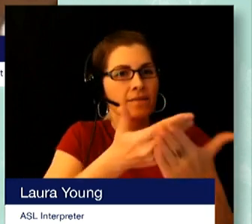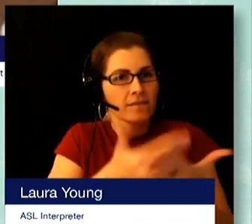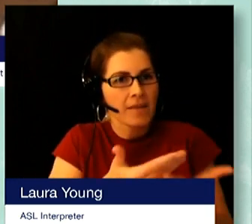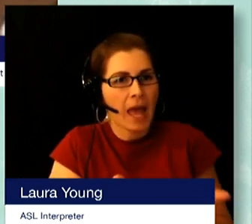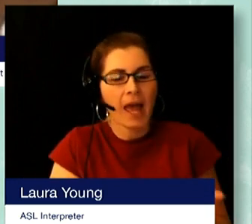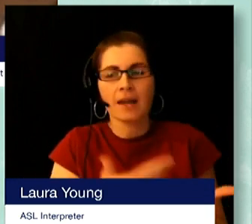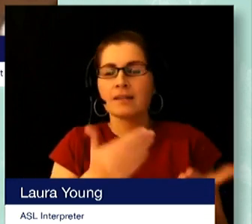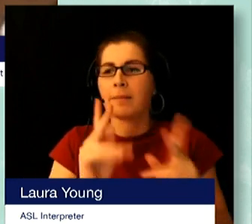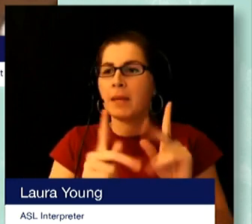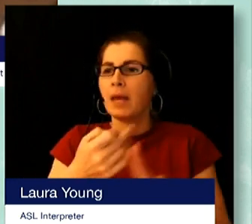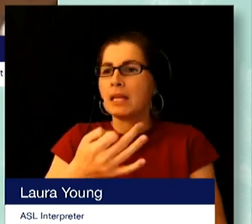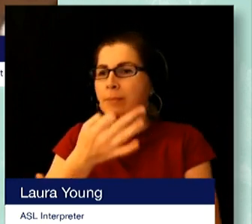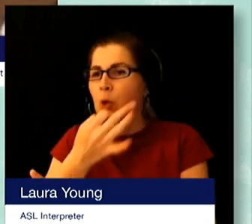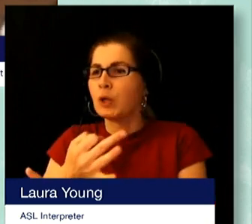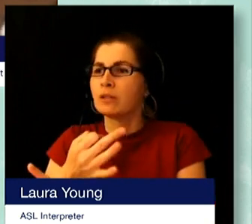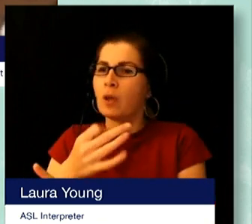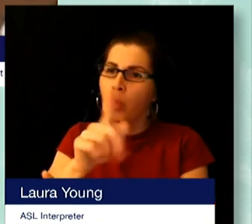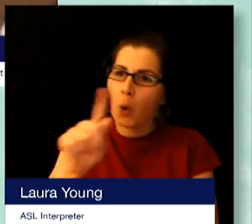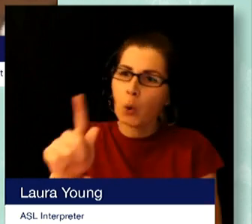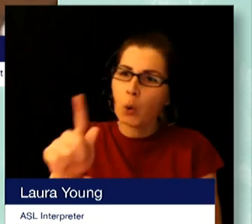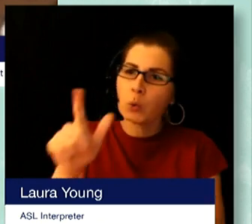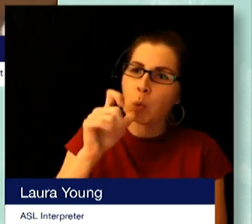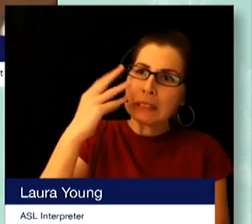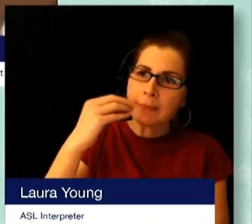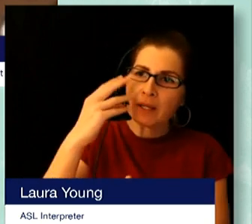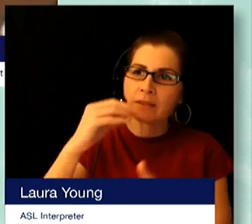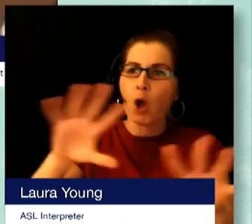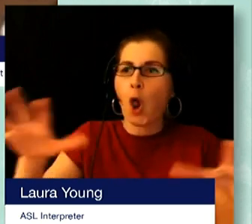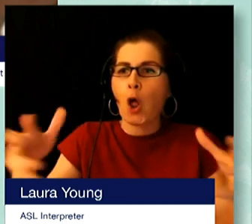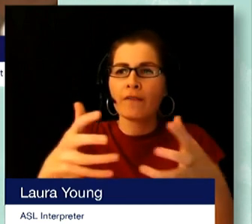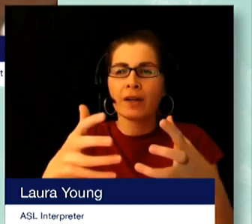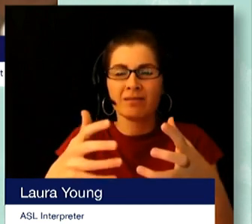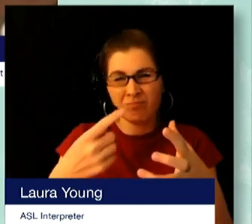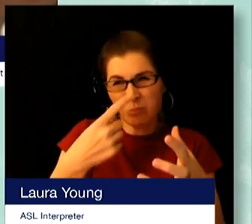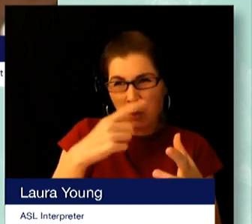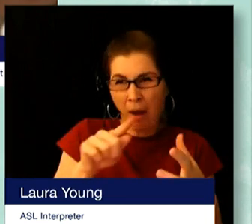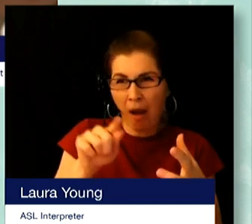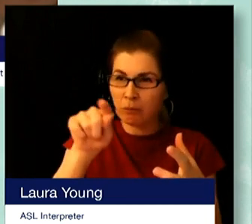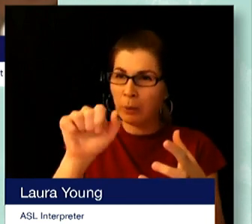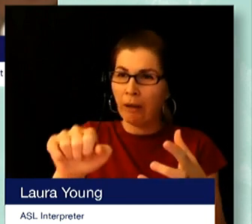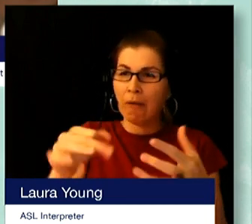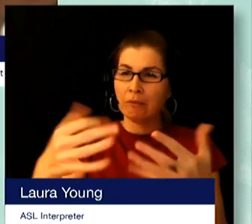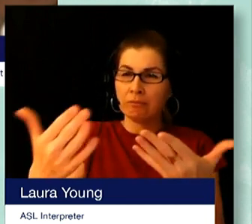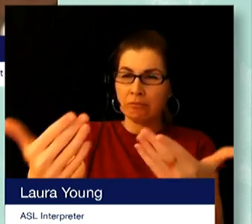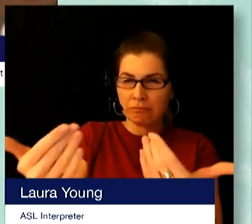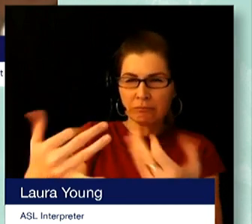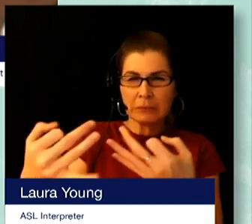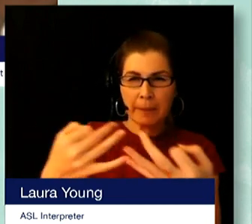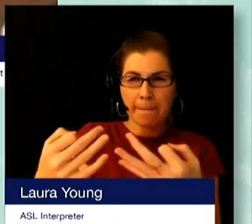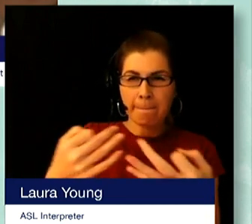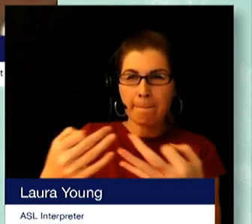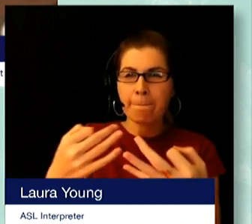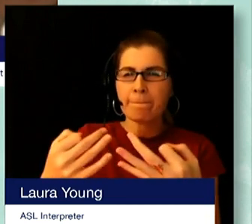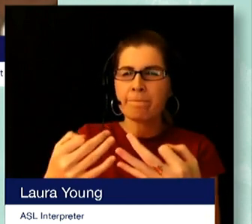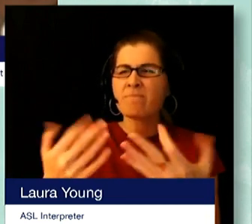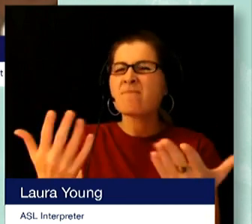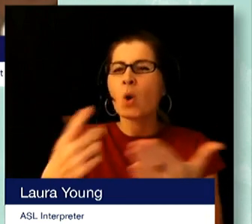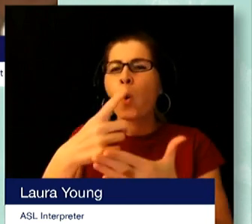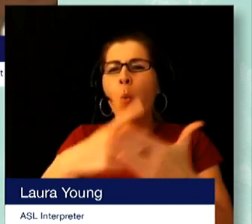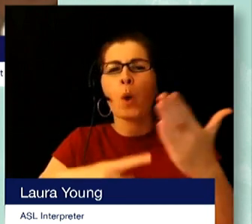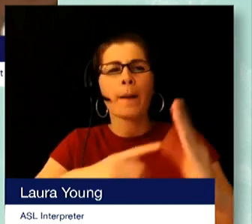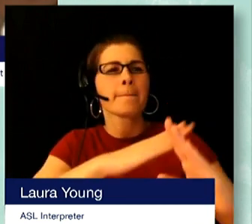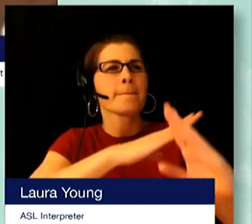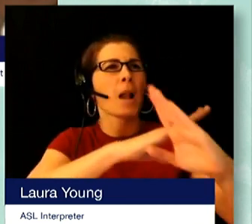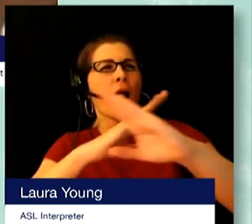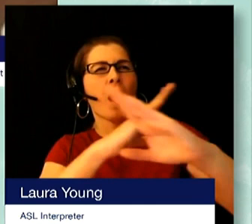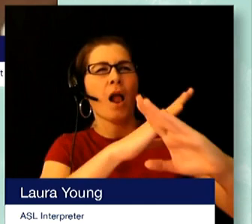field, from people with lived experience, you know, can you just walk us through, you know, what are the hurdles that exist? Are there